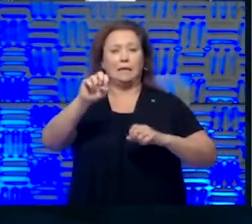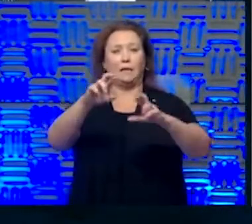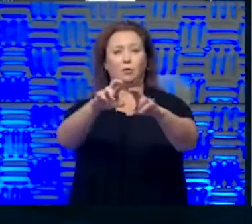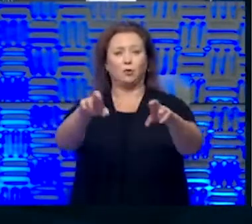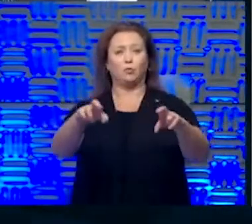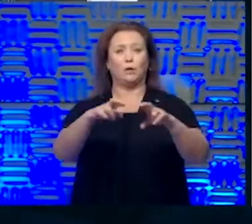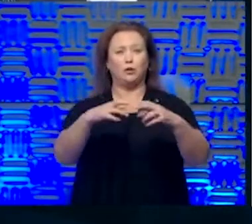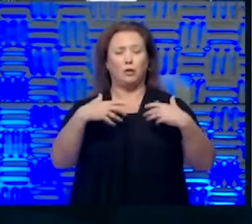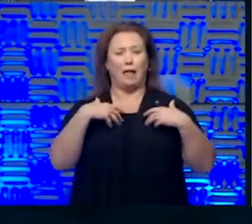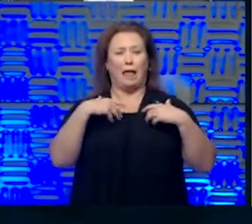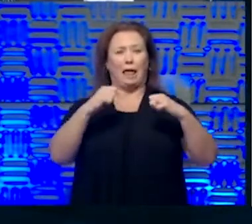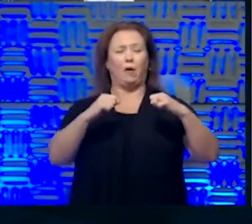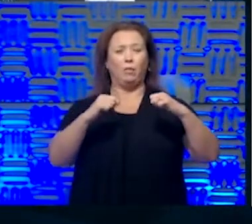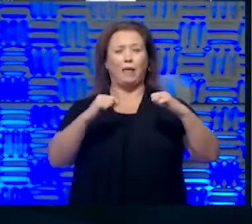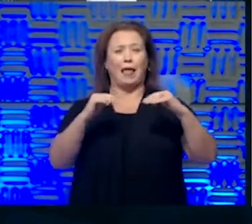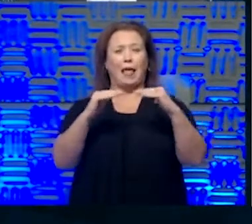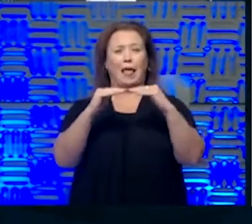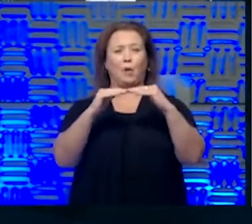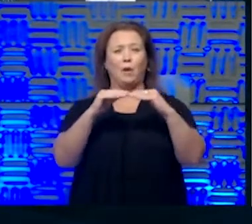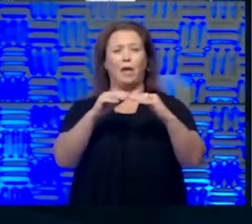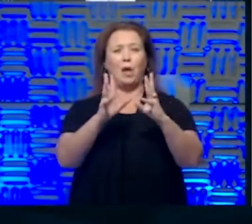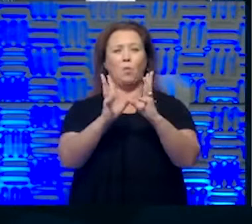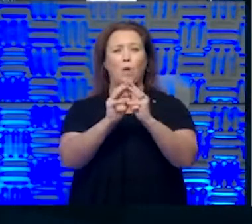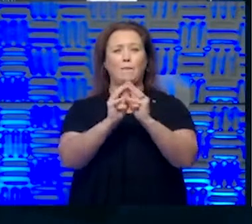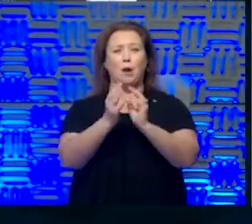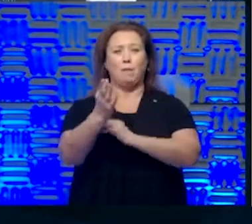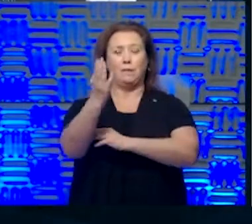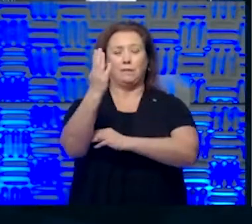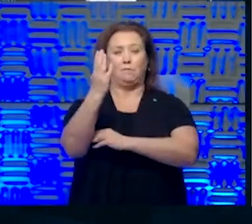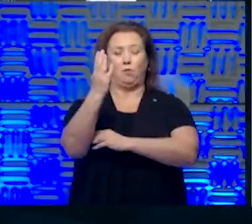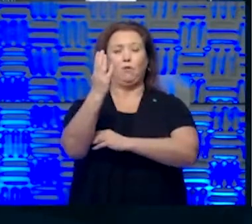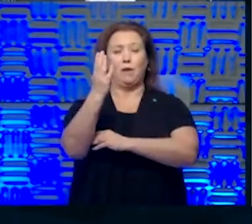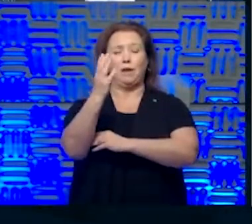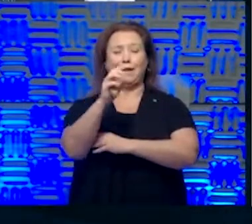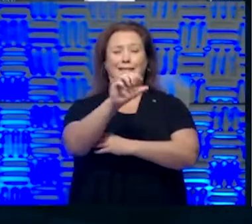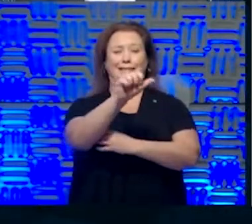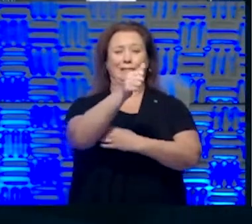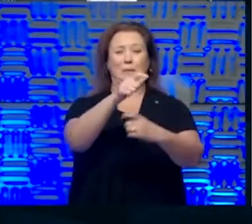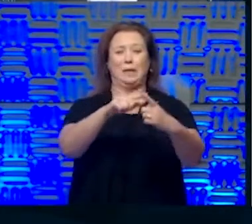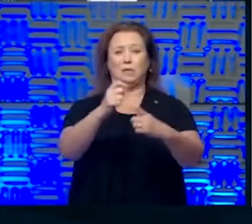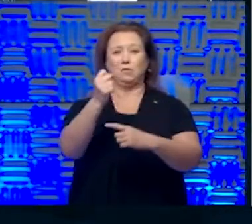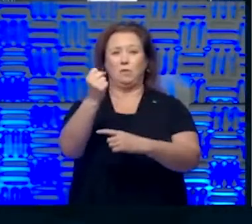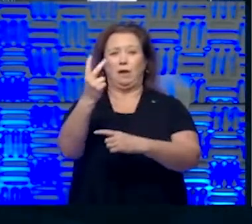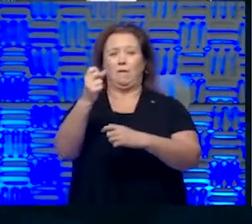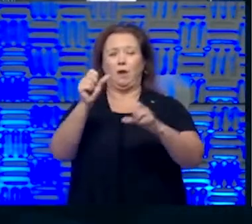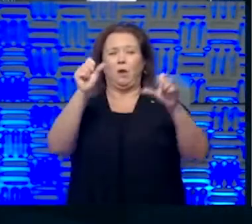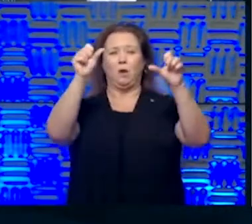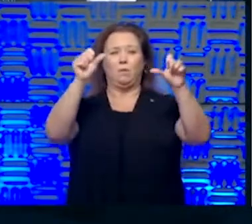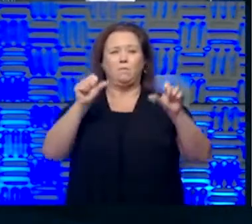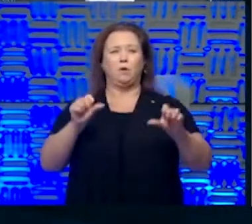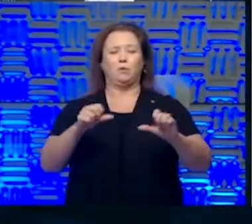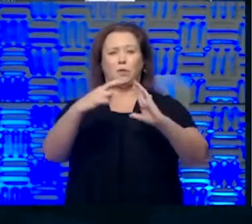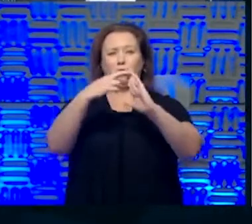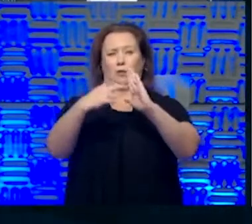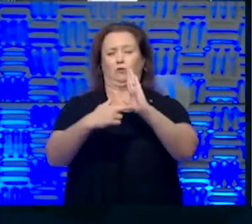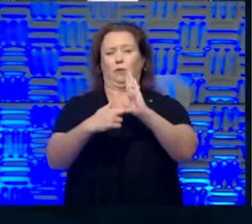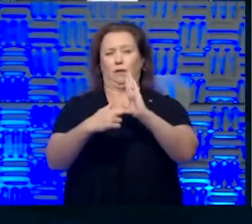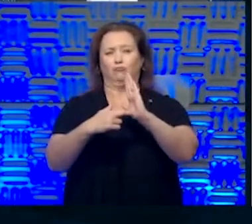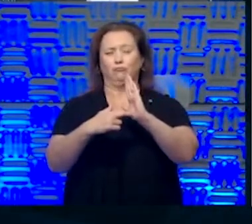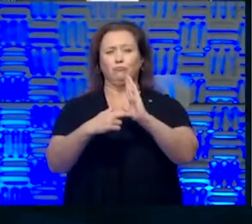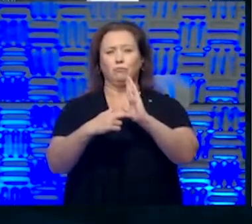Health Equity Council webinar later this morning between 10 and 12 that I think we posted the registration information